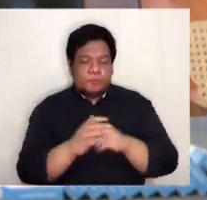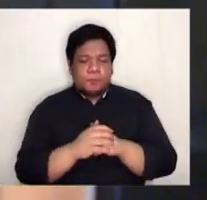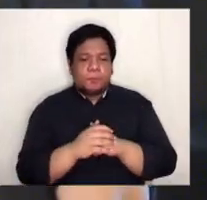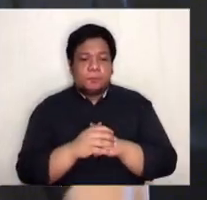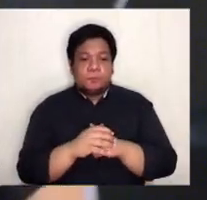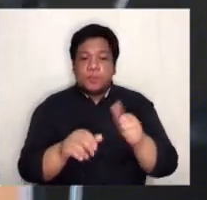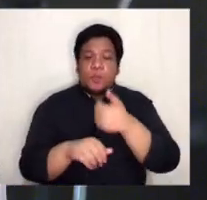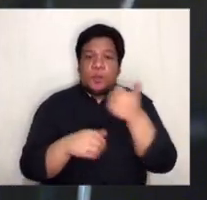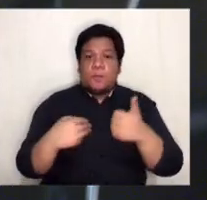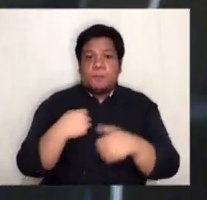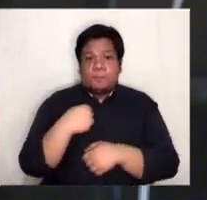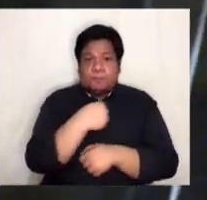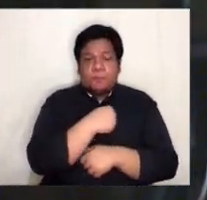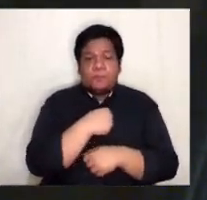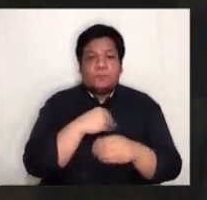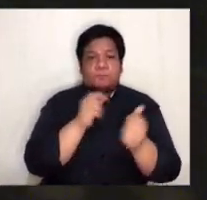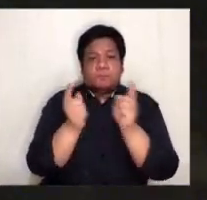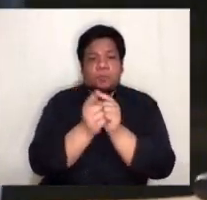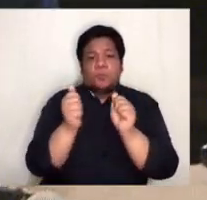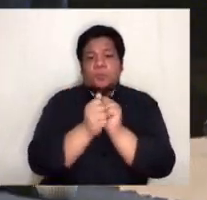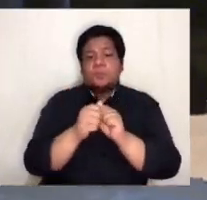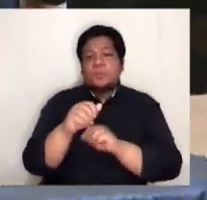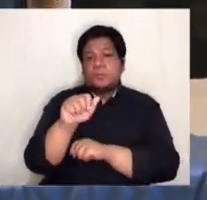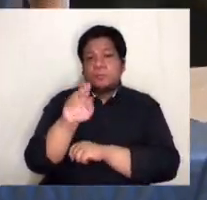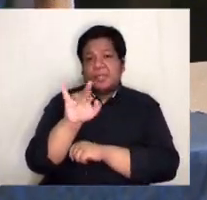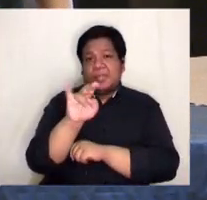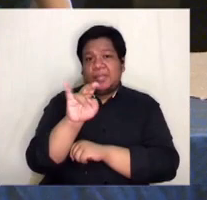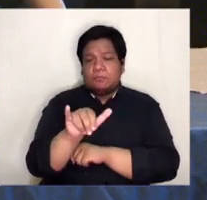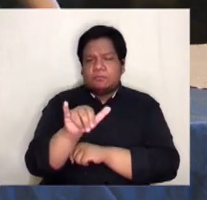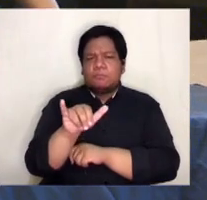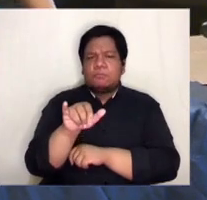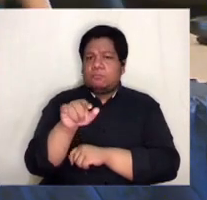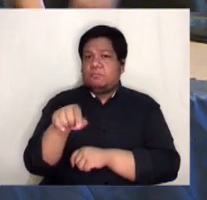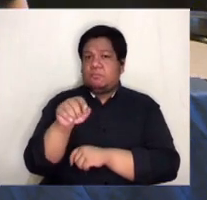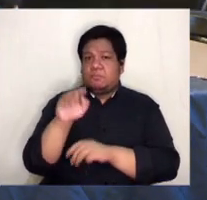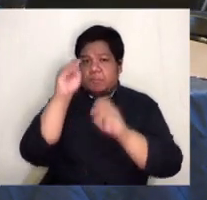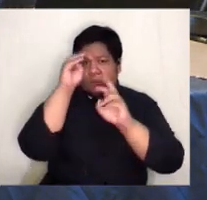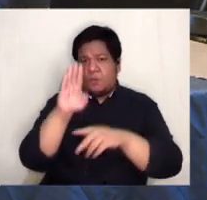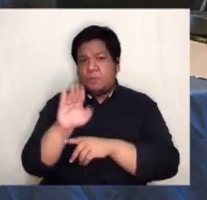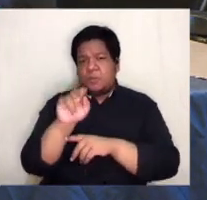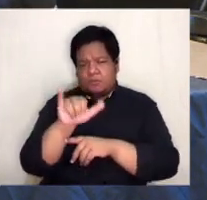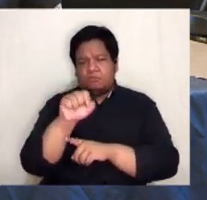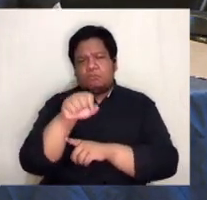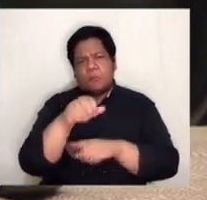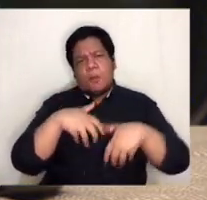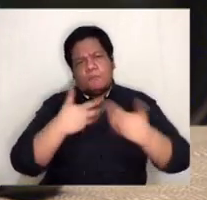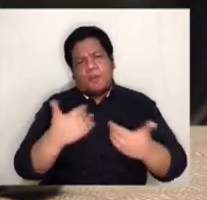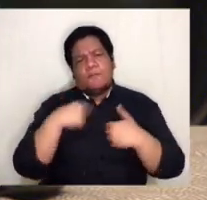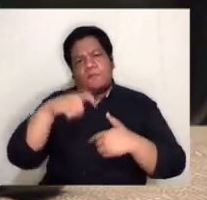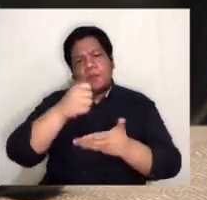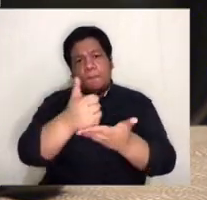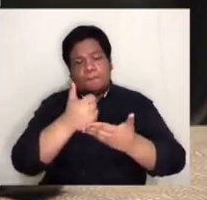City, met with Mayor Abby Binay Tuesday. Mayor Binay admits they need help in contact tracing efforts. We